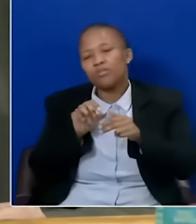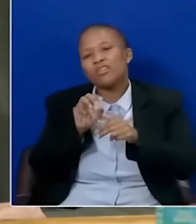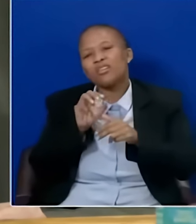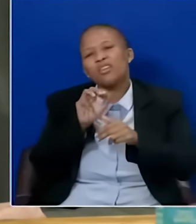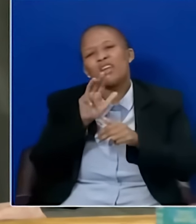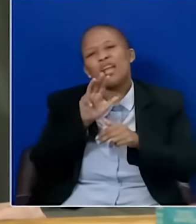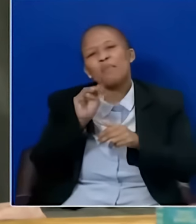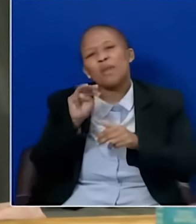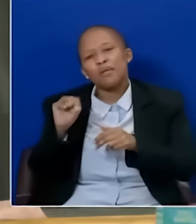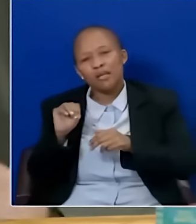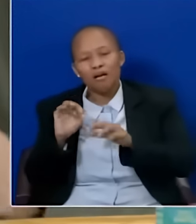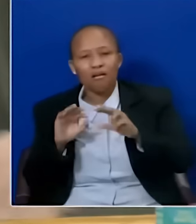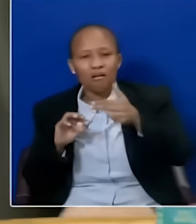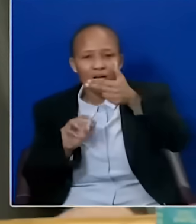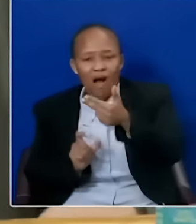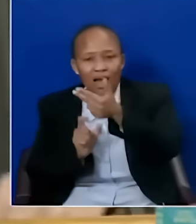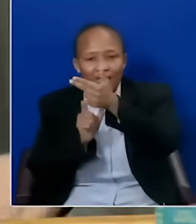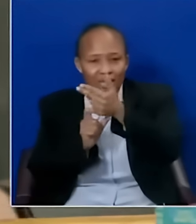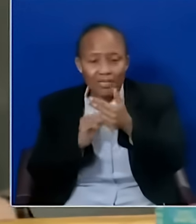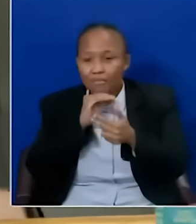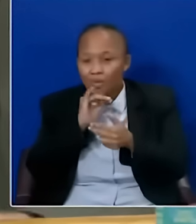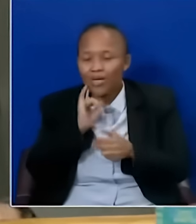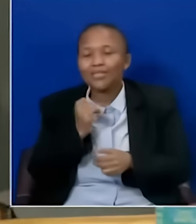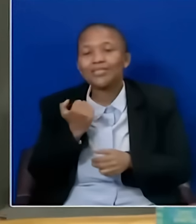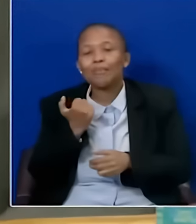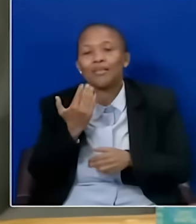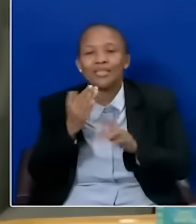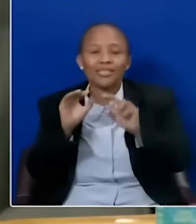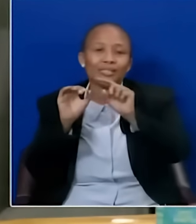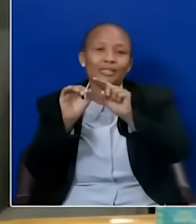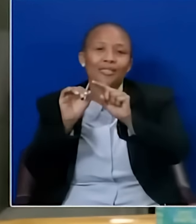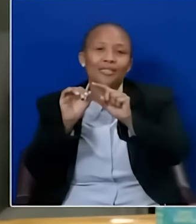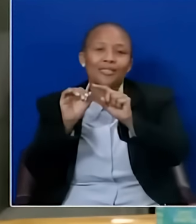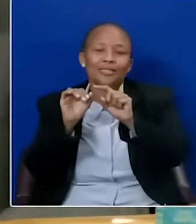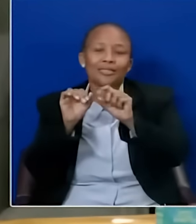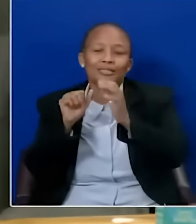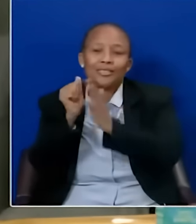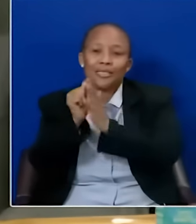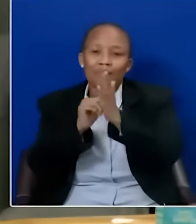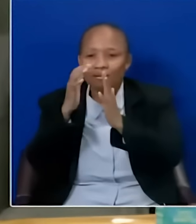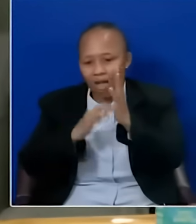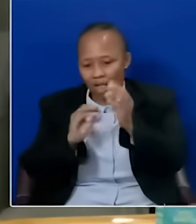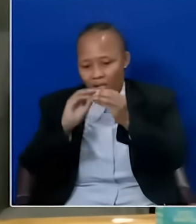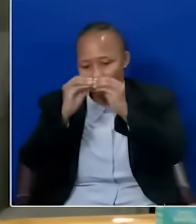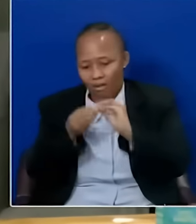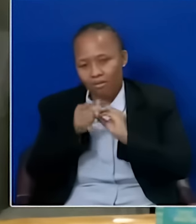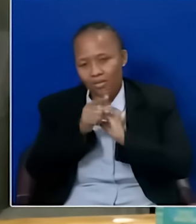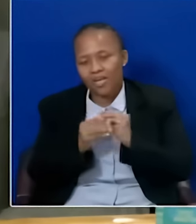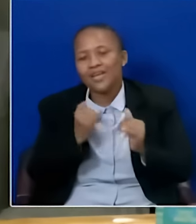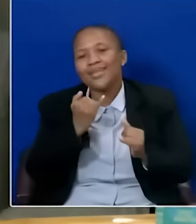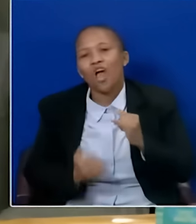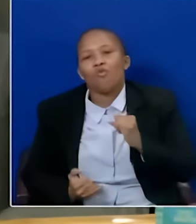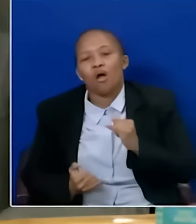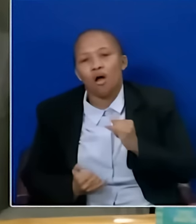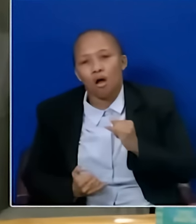supplementary statement corrected that error pursuant to the